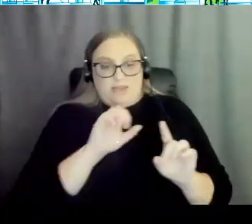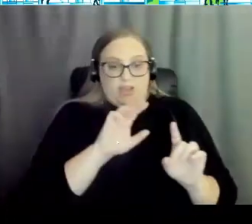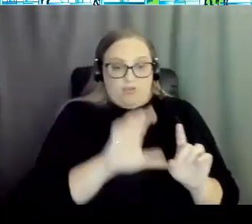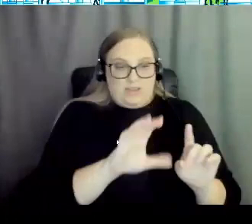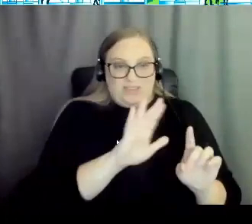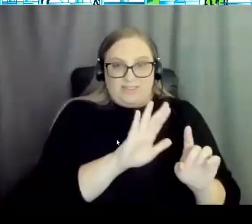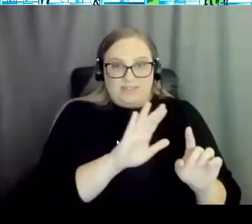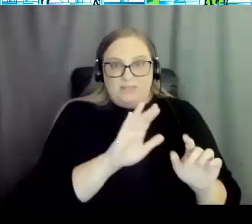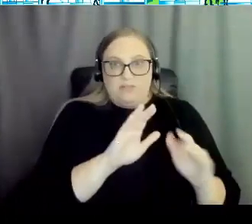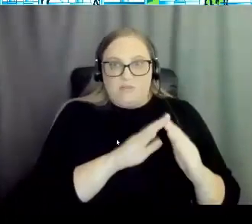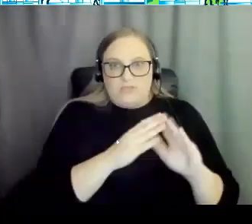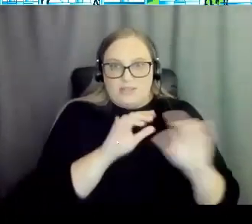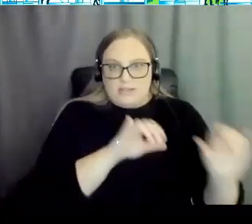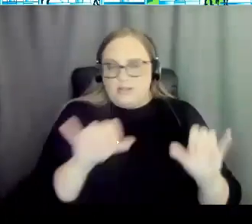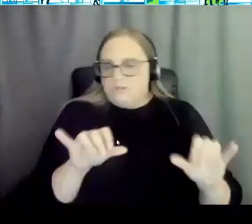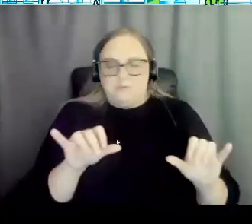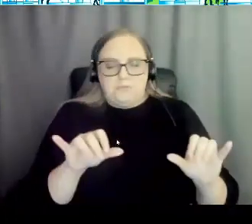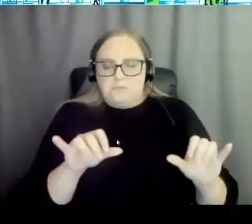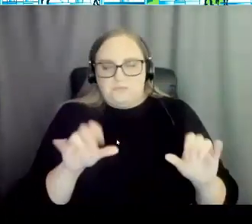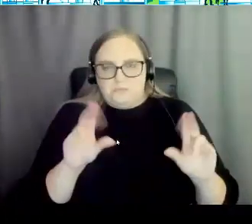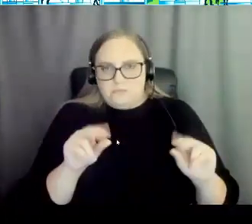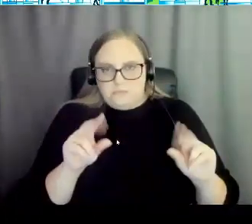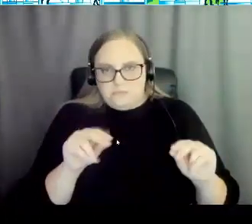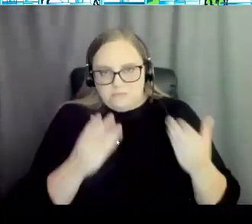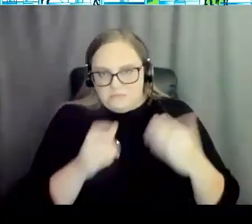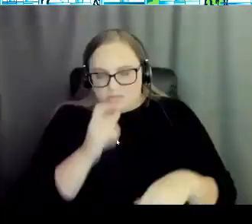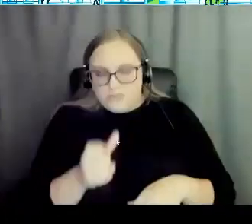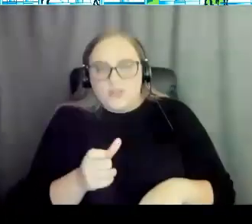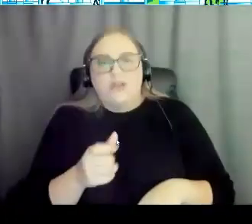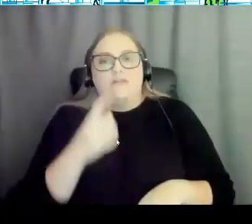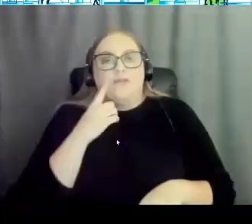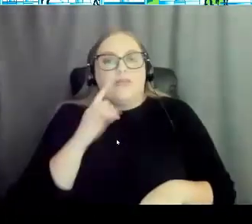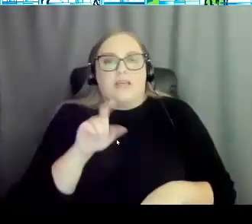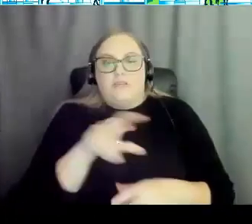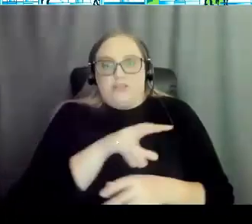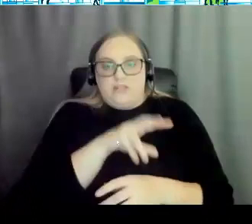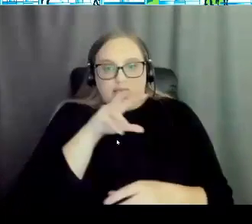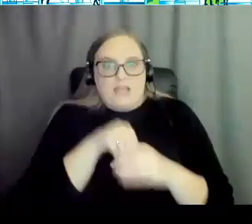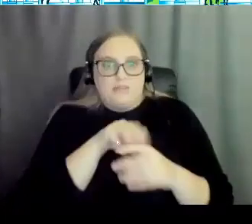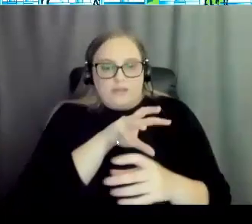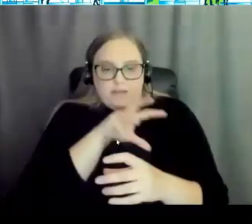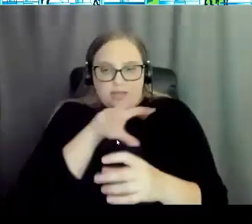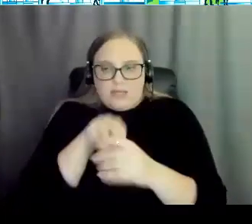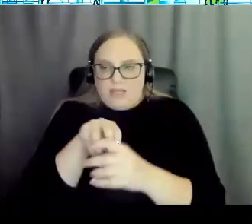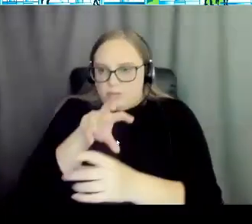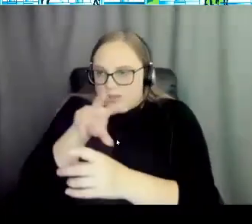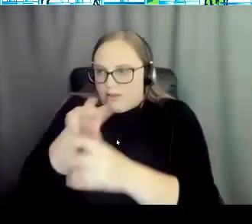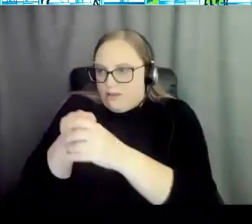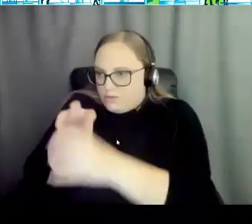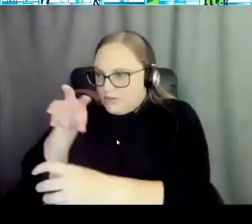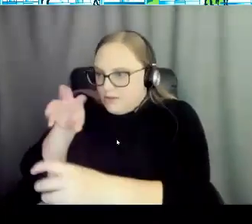community. And because of that, you have to have iterative engagement, and you have to go to multiple channels, and you have to recognize